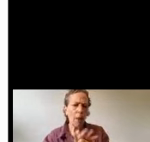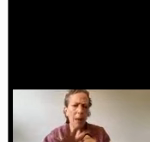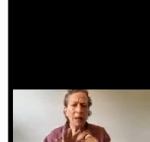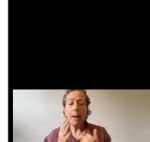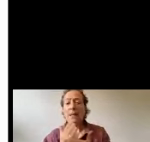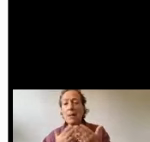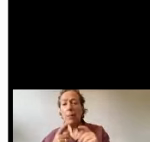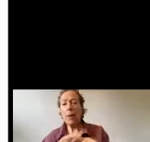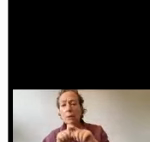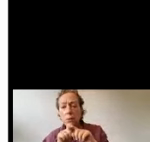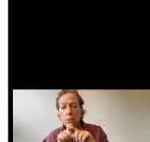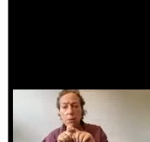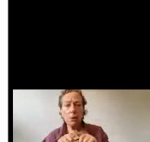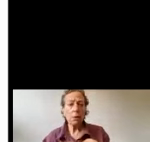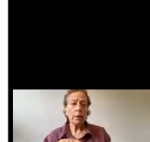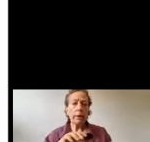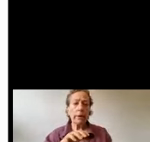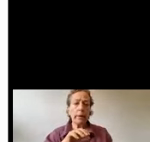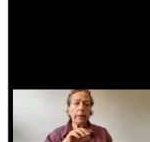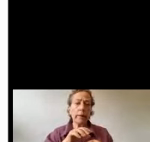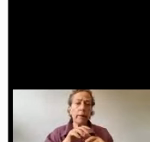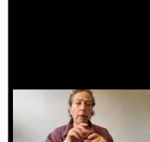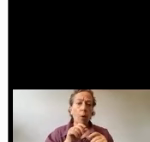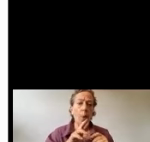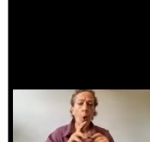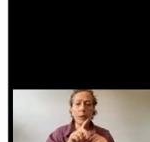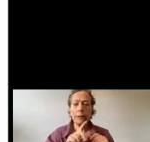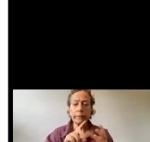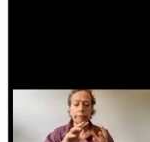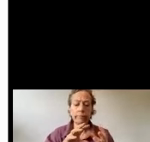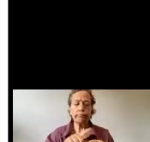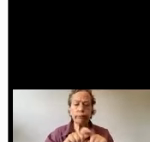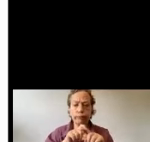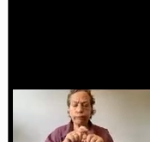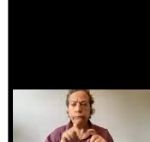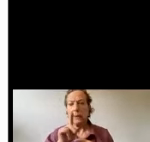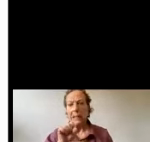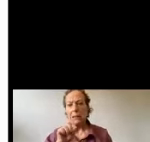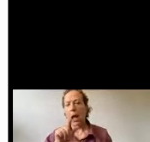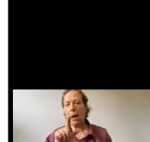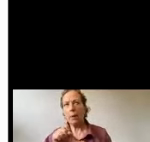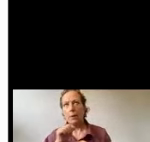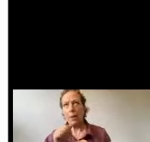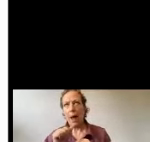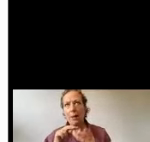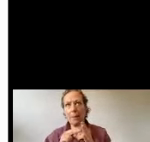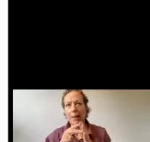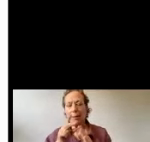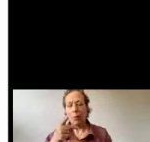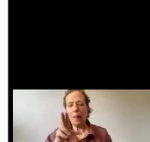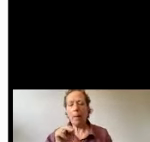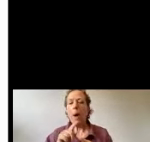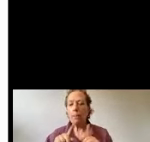or disabled, no pun intended, because of the public health emergency. But civil rights